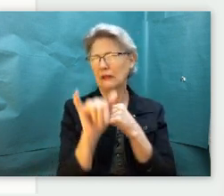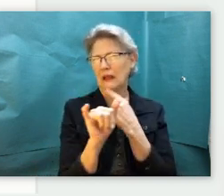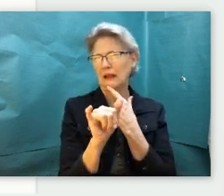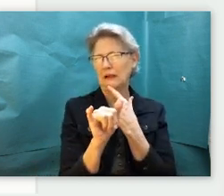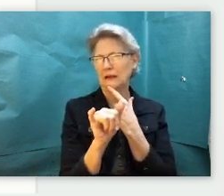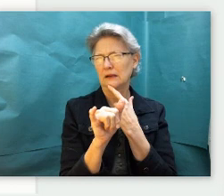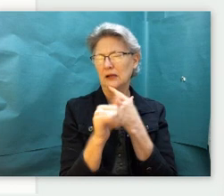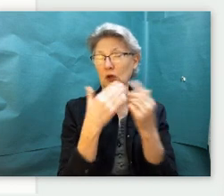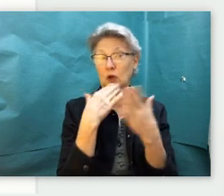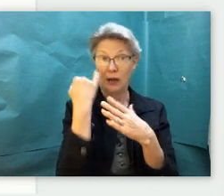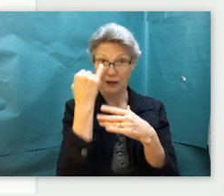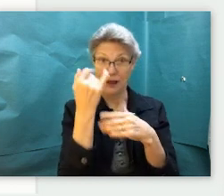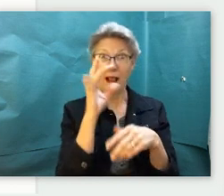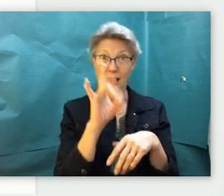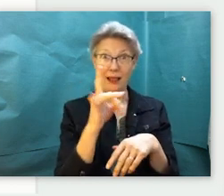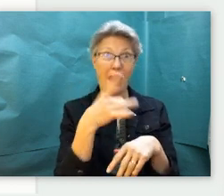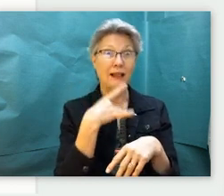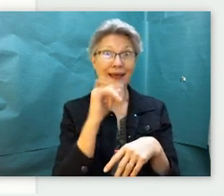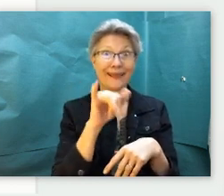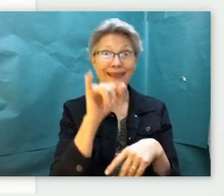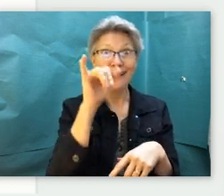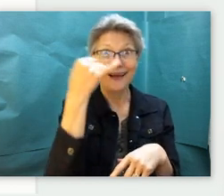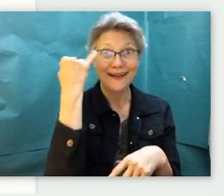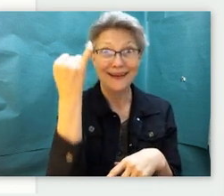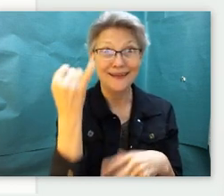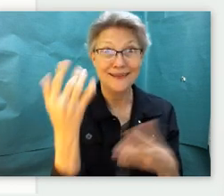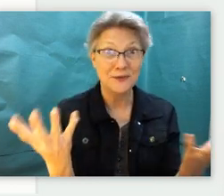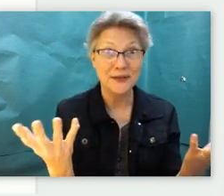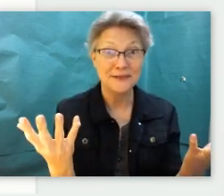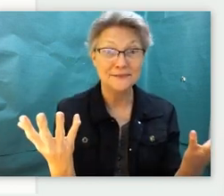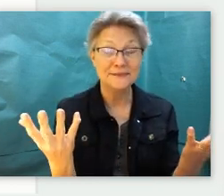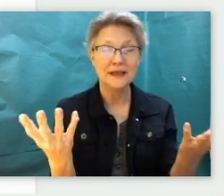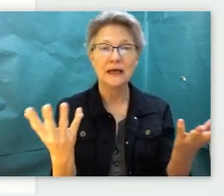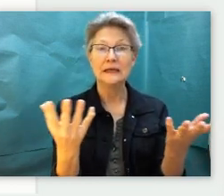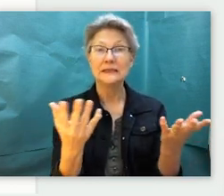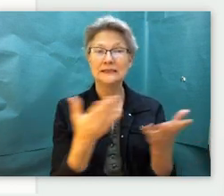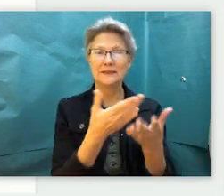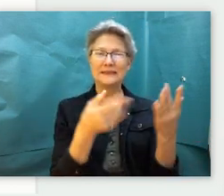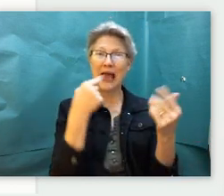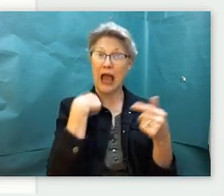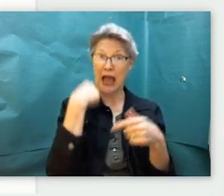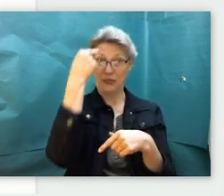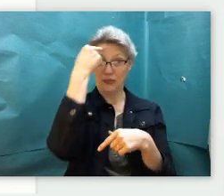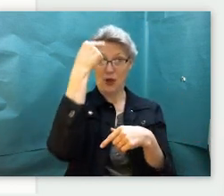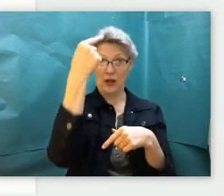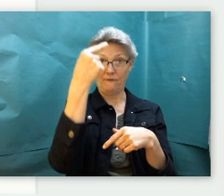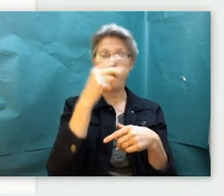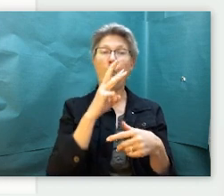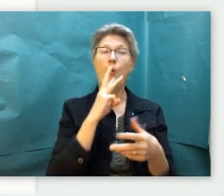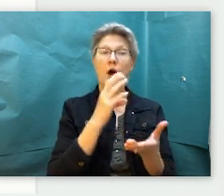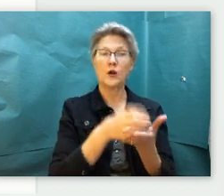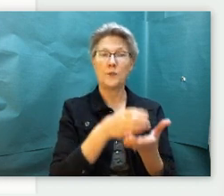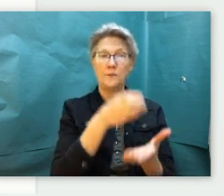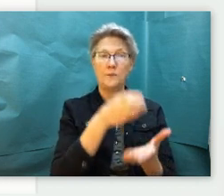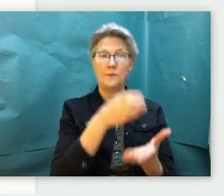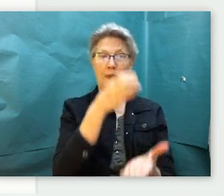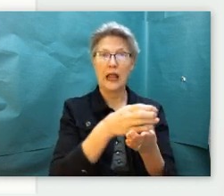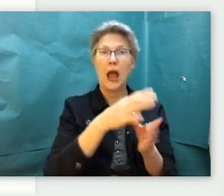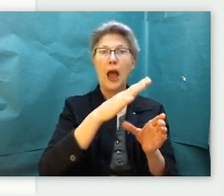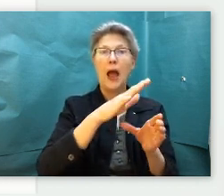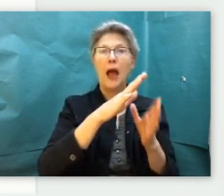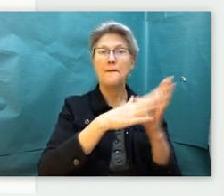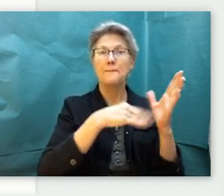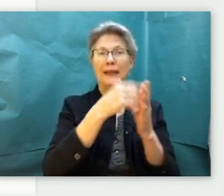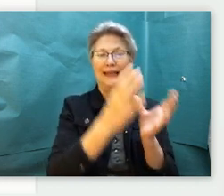Good idea. I like that too. Well, here are some of the ones I thought of. I thought of a water bottle, a paint can, and some